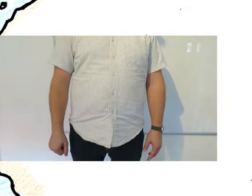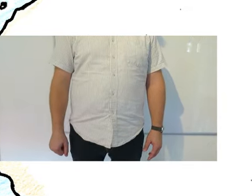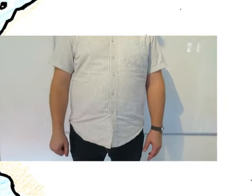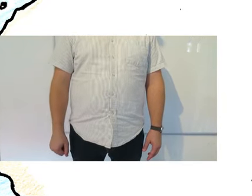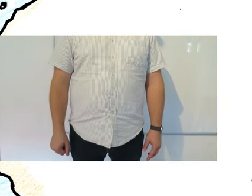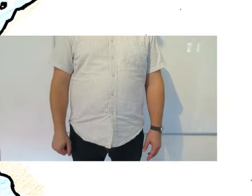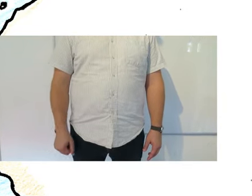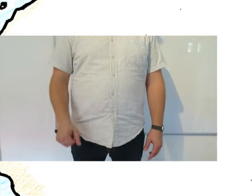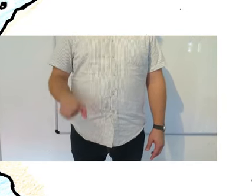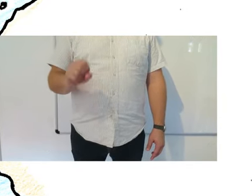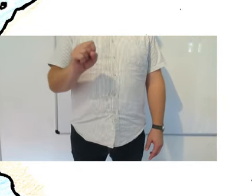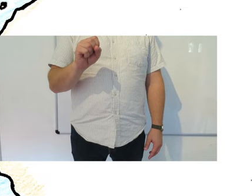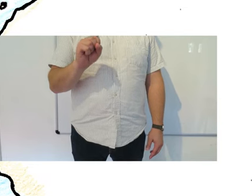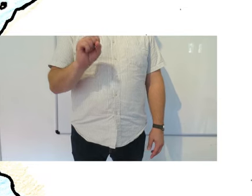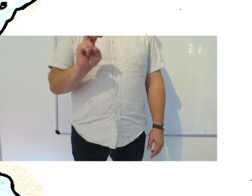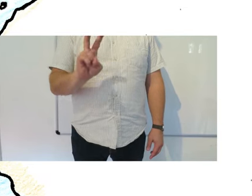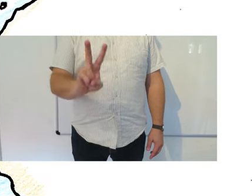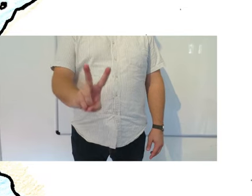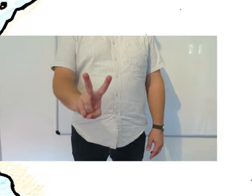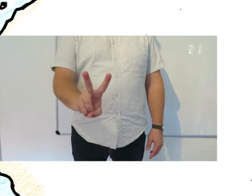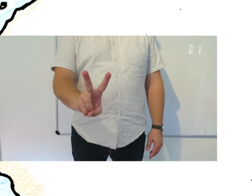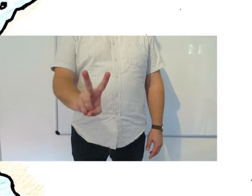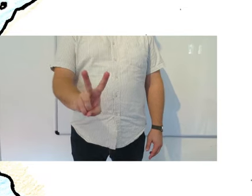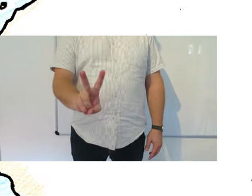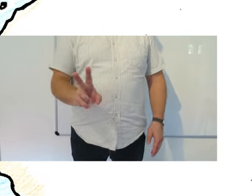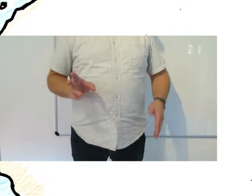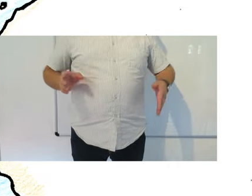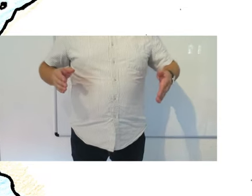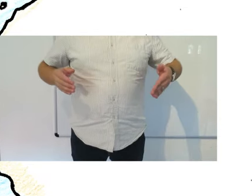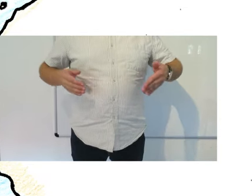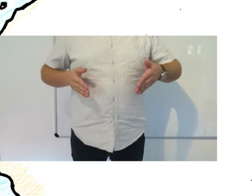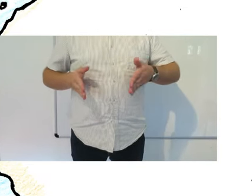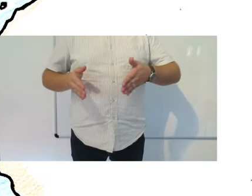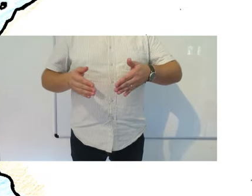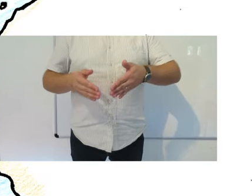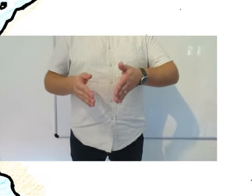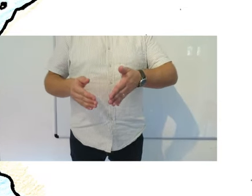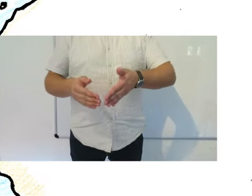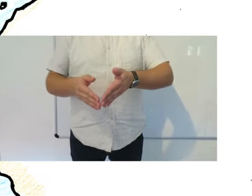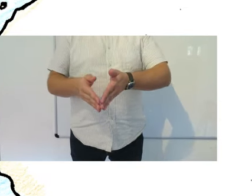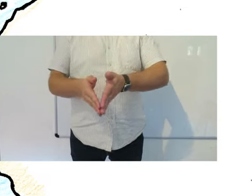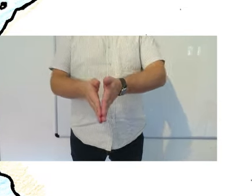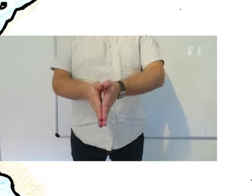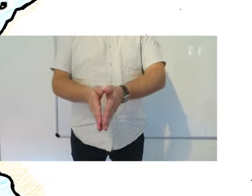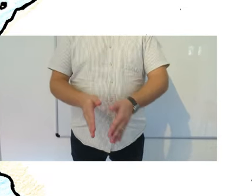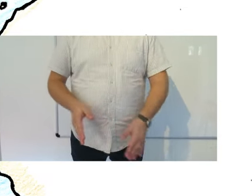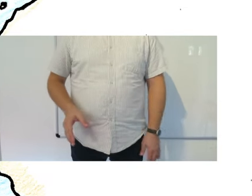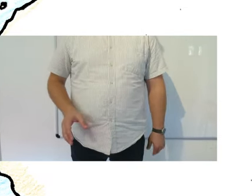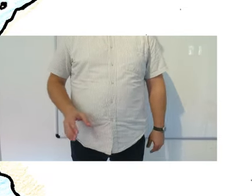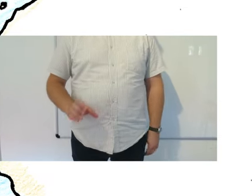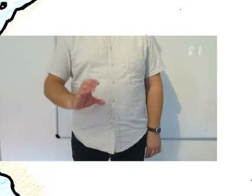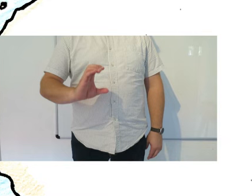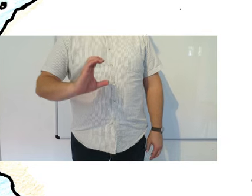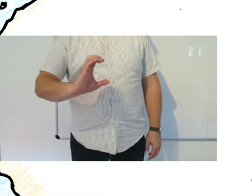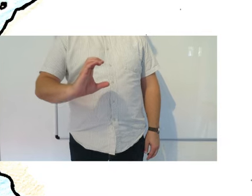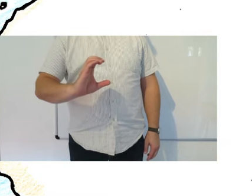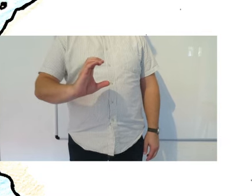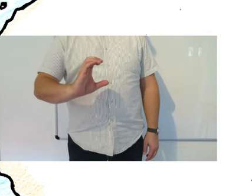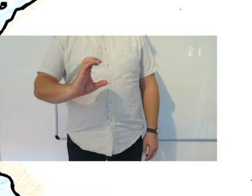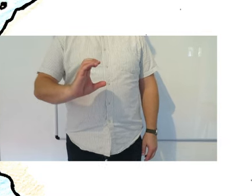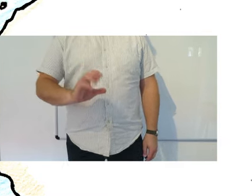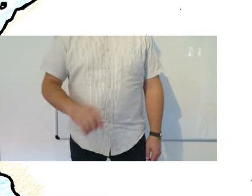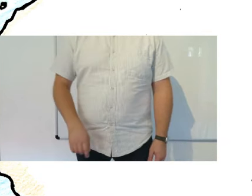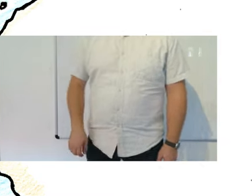Assyrian Empire, the Red Sea has a V. Persian Gulf by Sumer and Babylon. Caspian